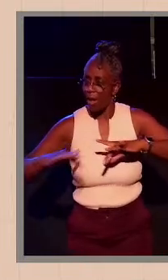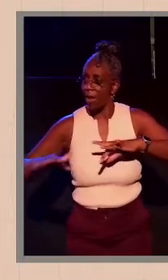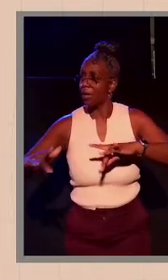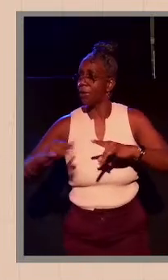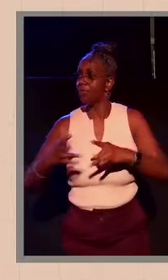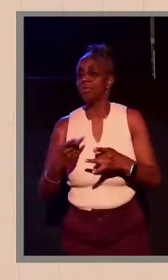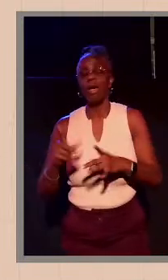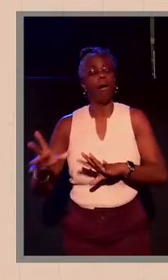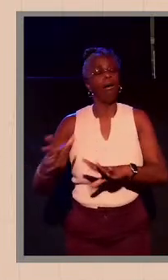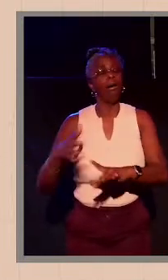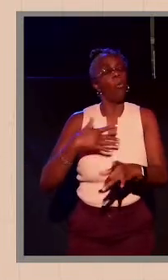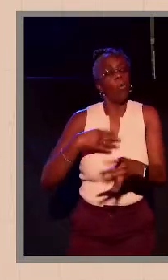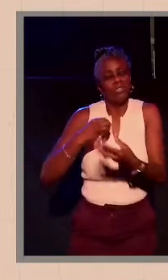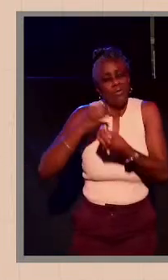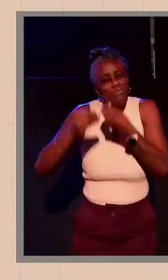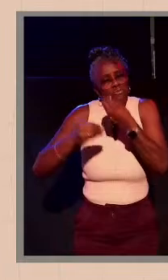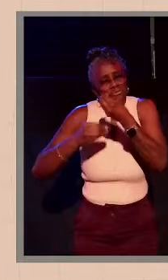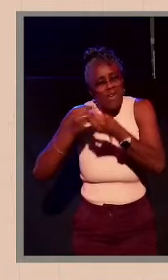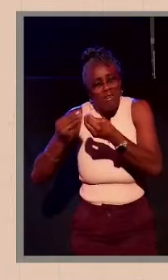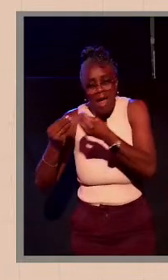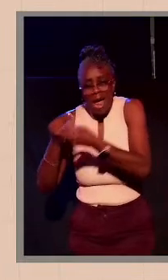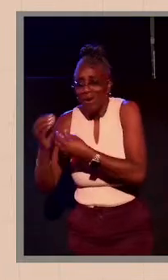configure it for me.